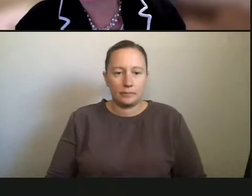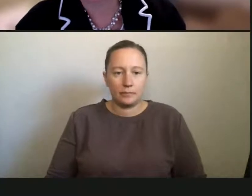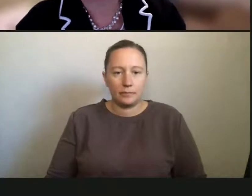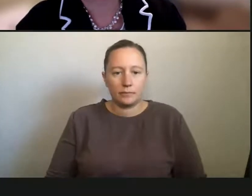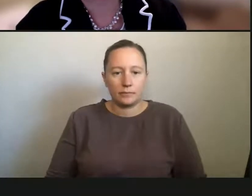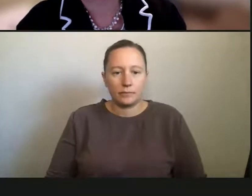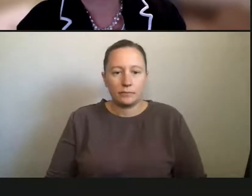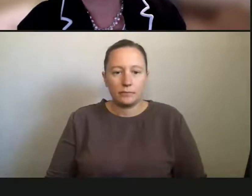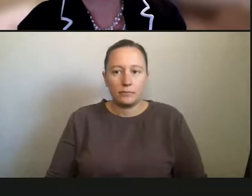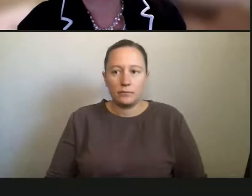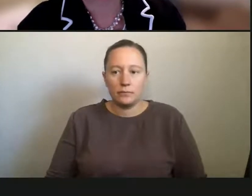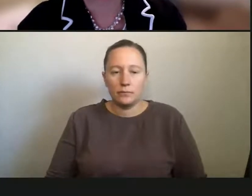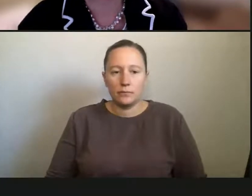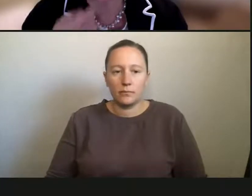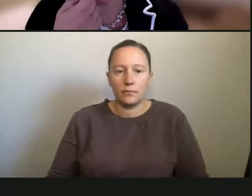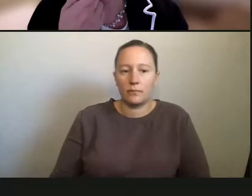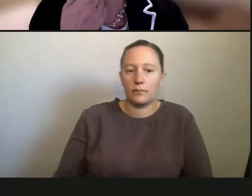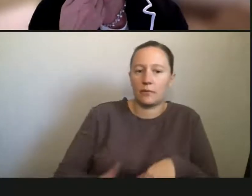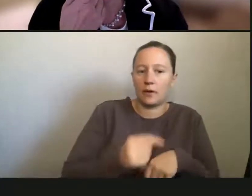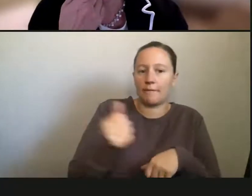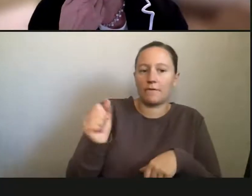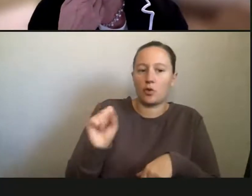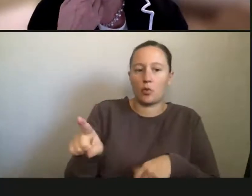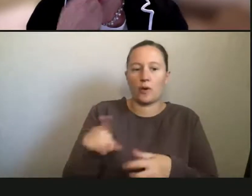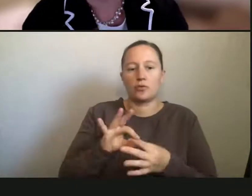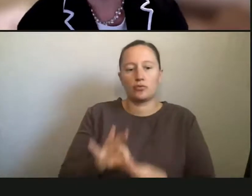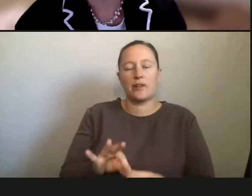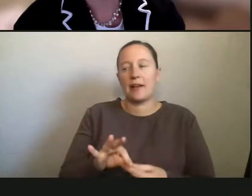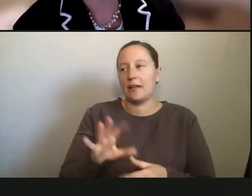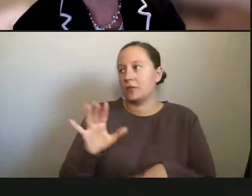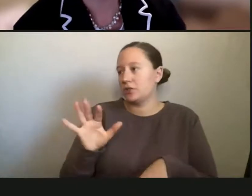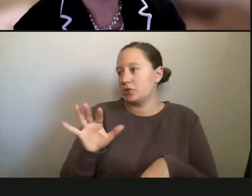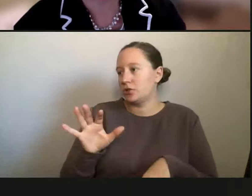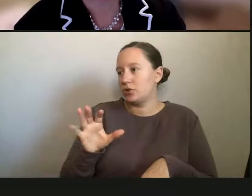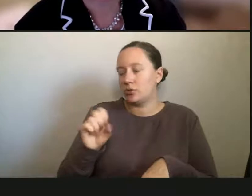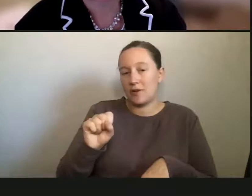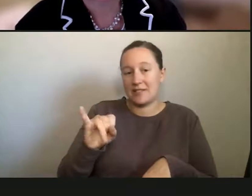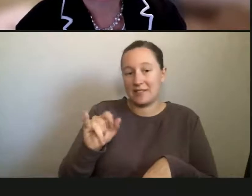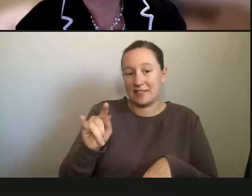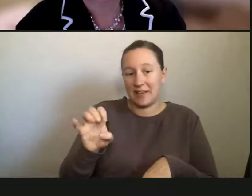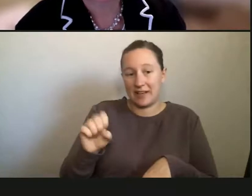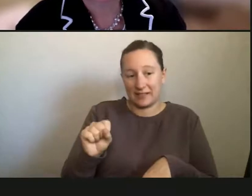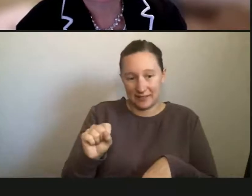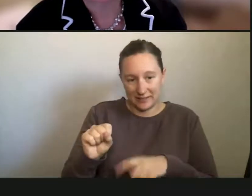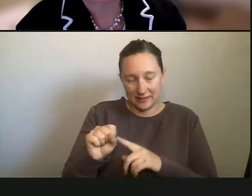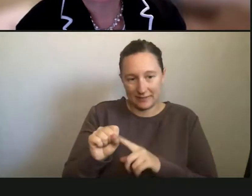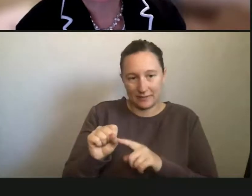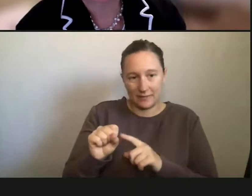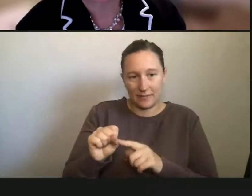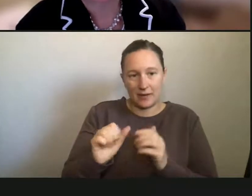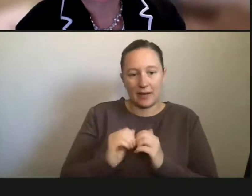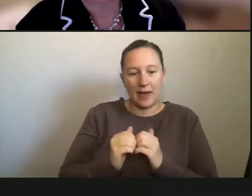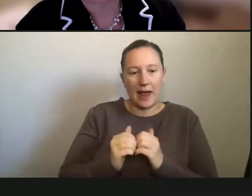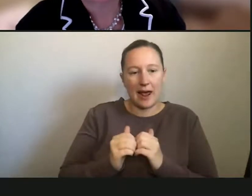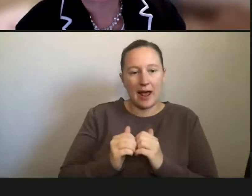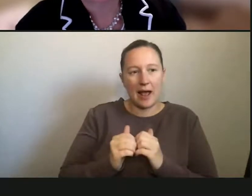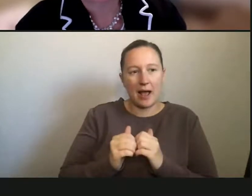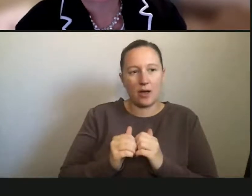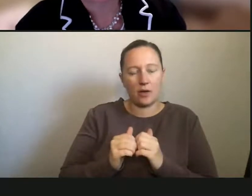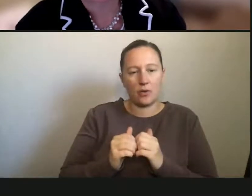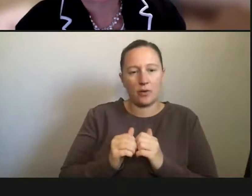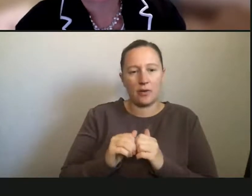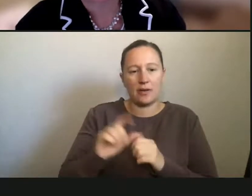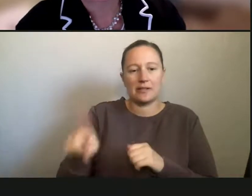Great. We have a couple questions related to sites and how that how the